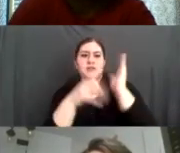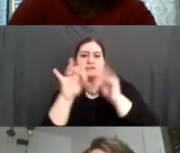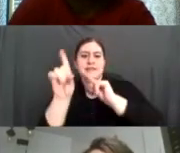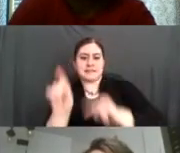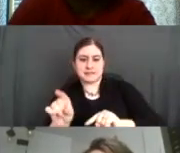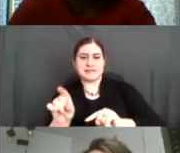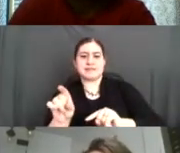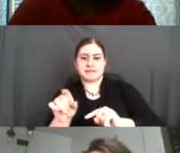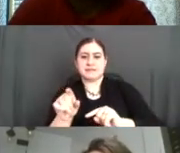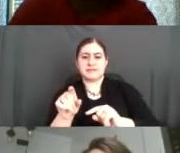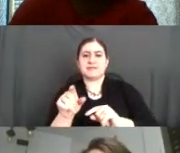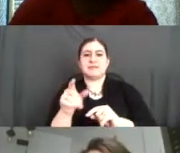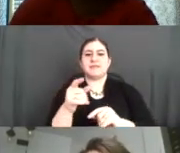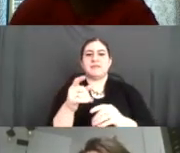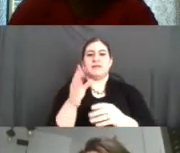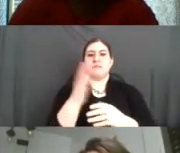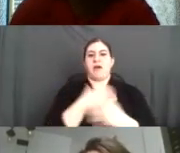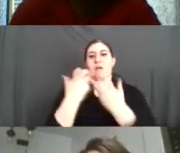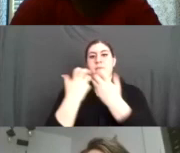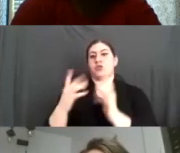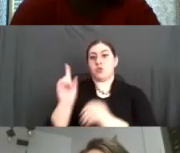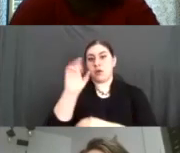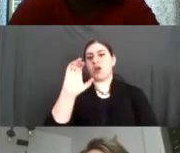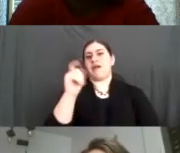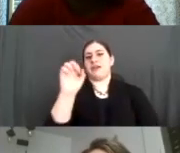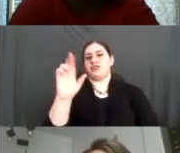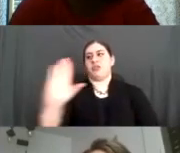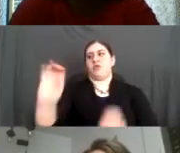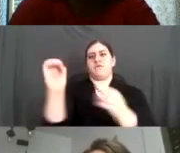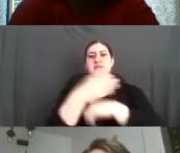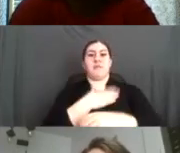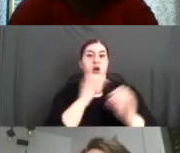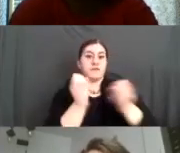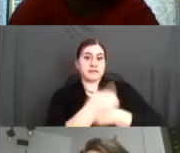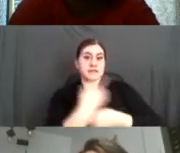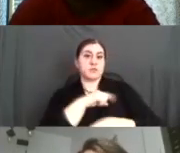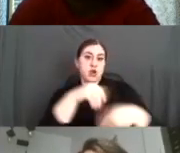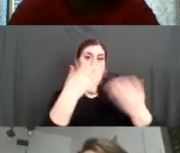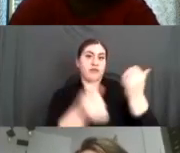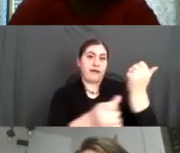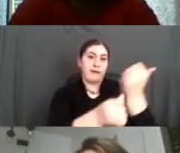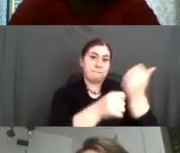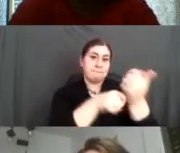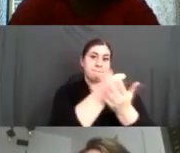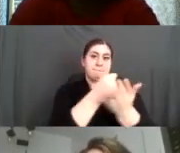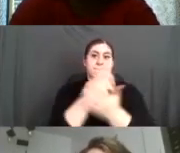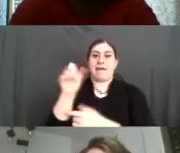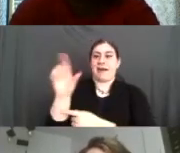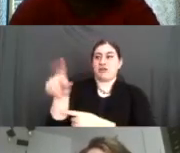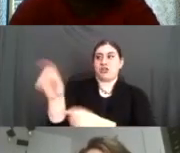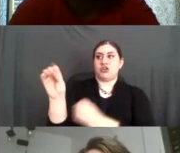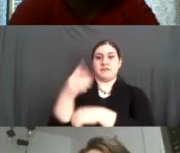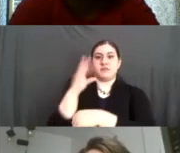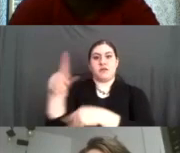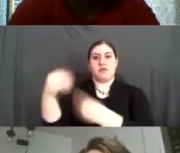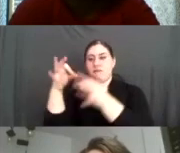you're actually going to find through my partners in the cashier's office. My office, we offer the aid, and our partners in the cashier office, they're the ones who